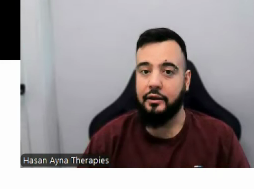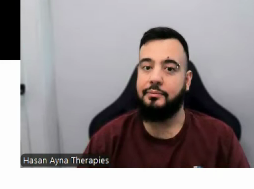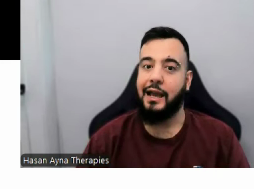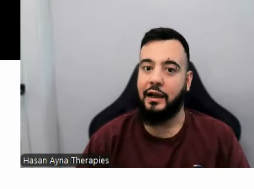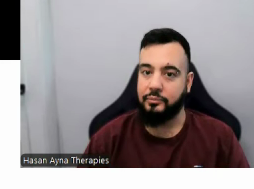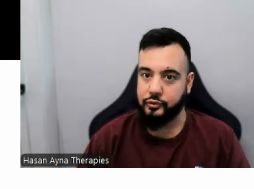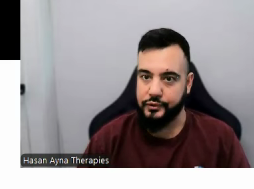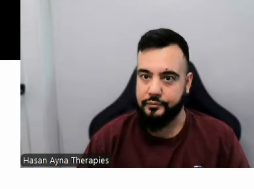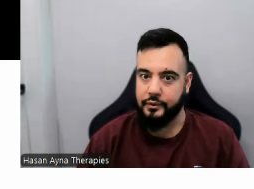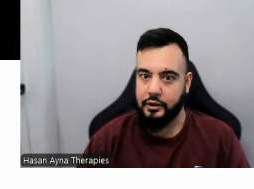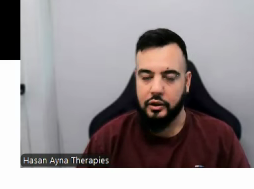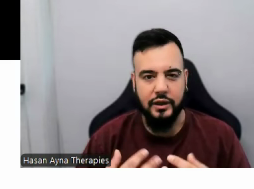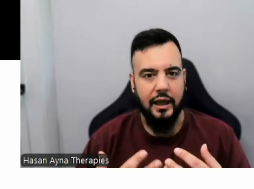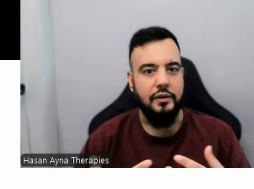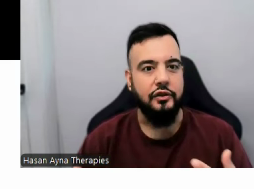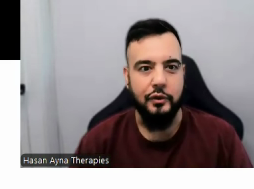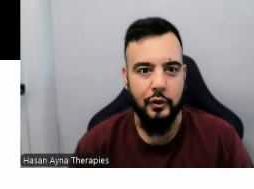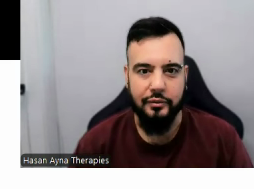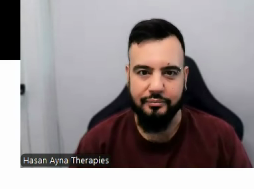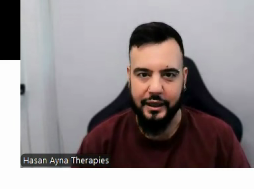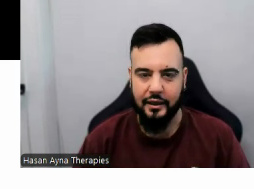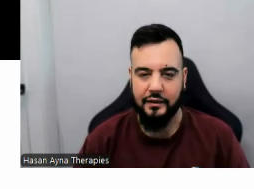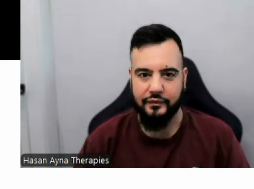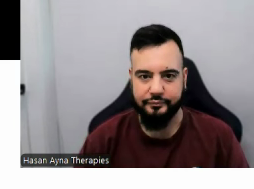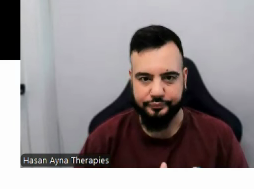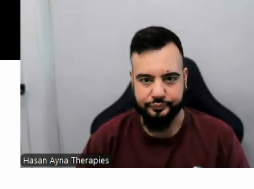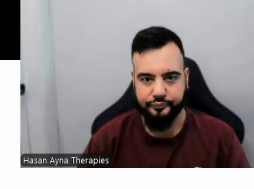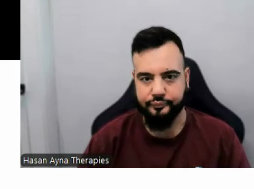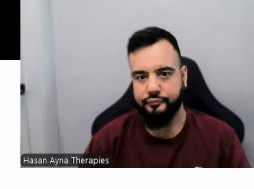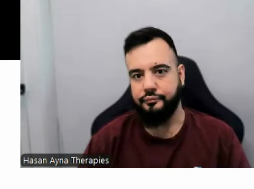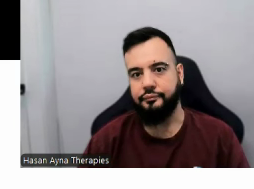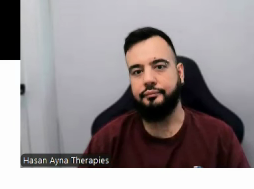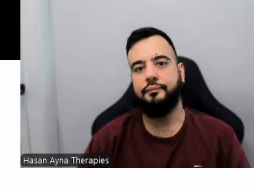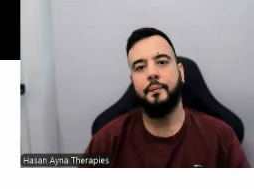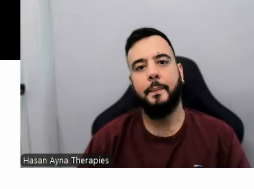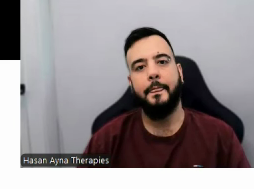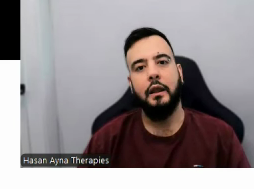can become animals. So how does the dog behave?